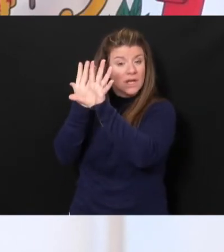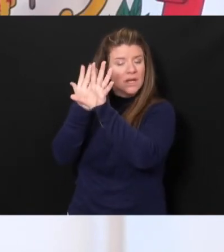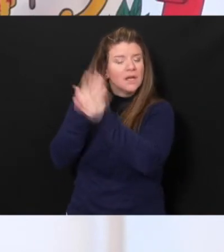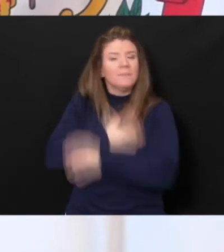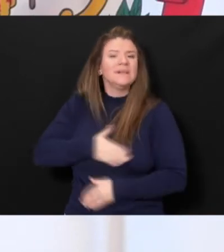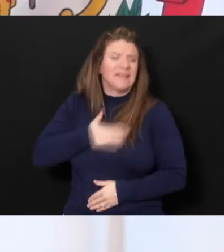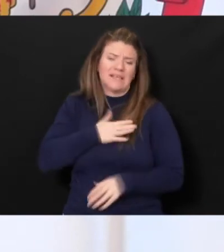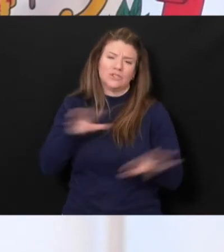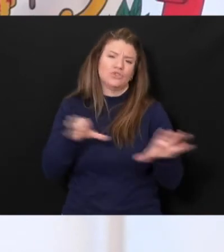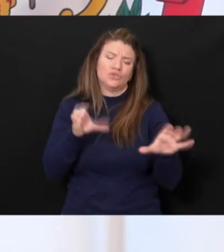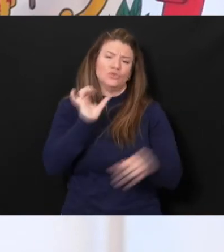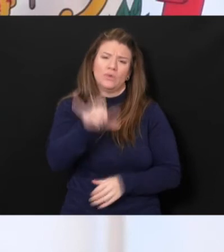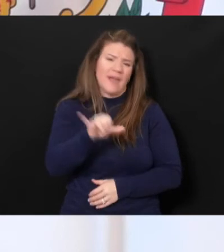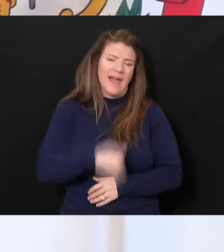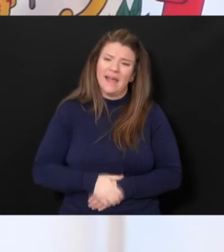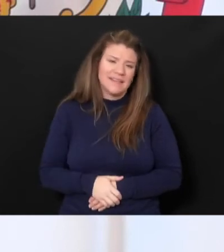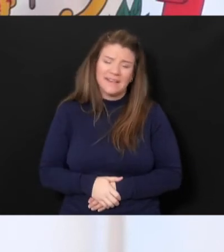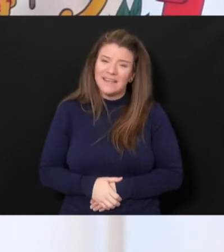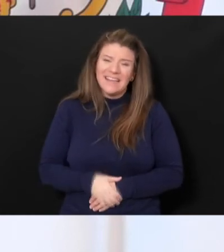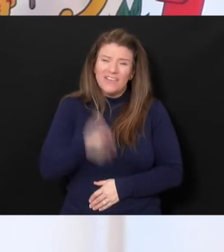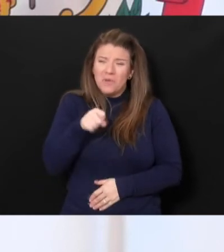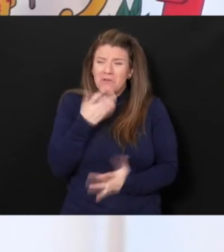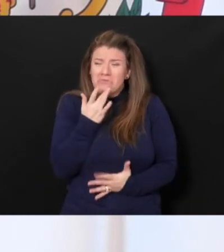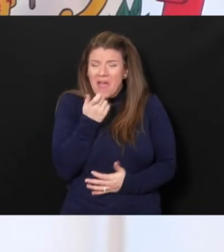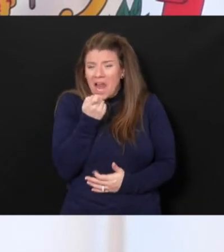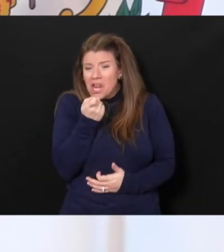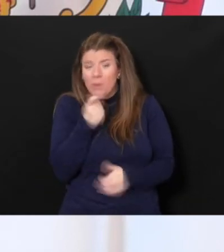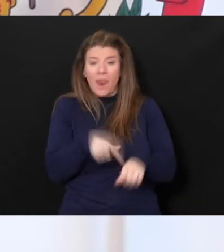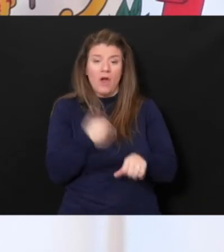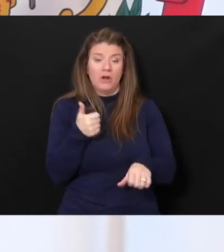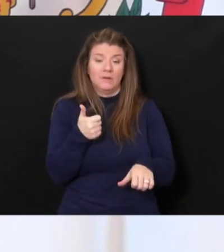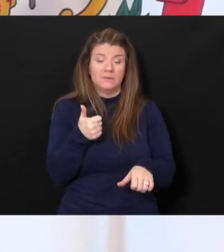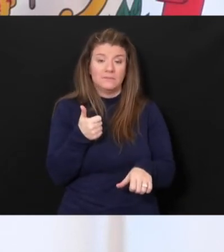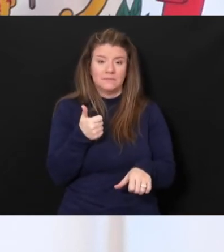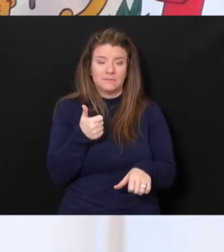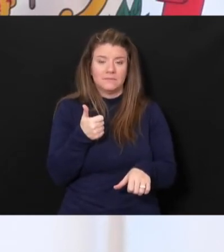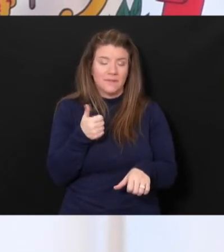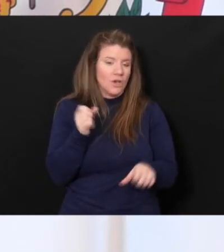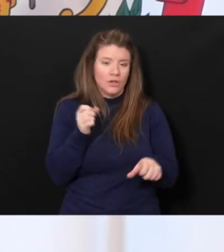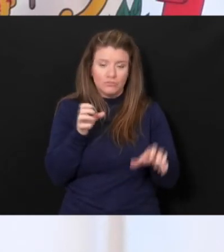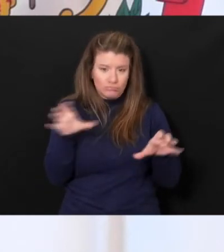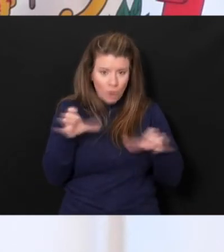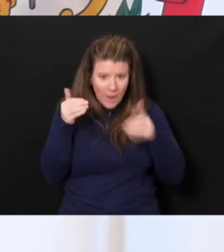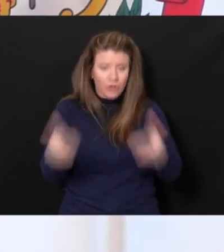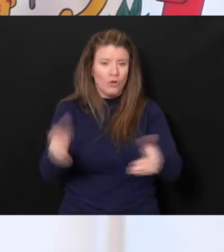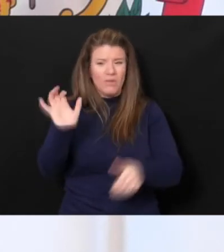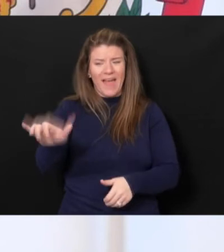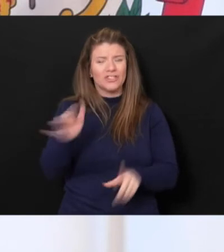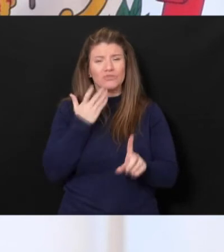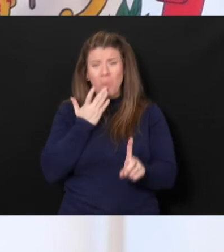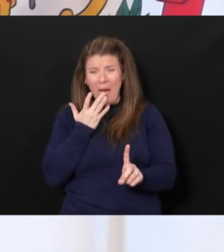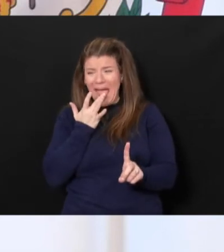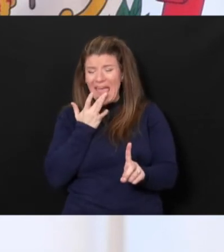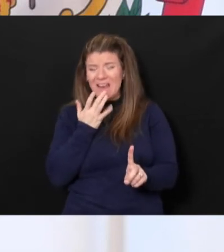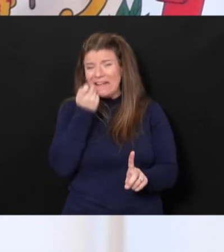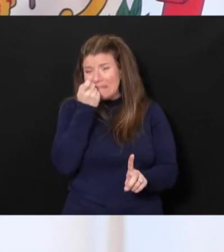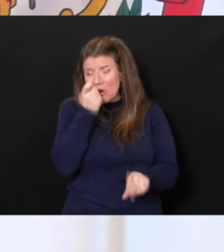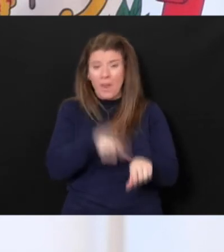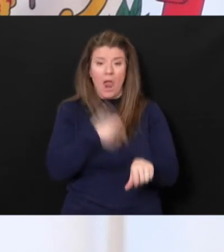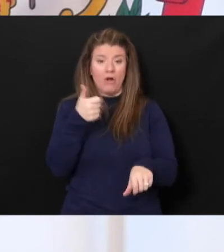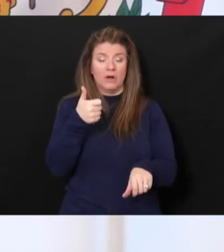church services, you know, from going to church to getting your church services, you know, virtually or whatever like that. Just hang on with me just a little bit